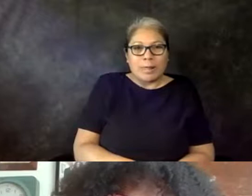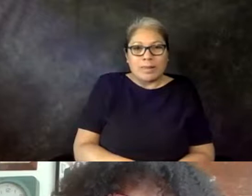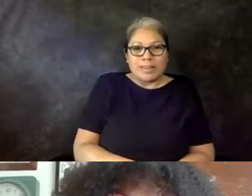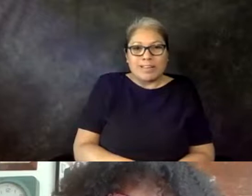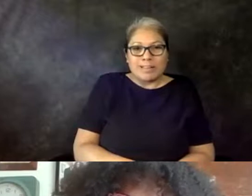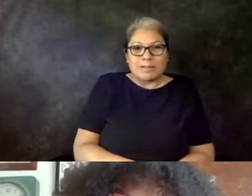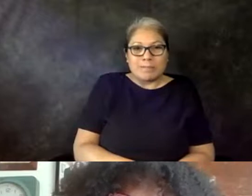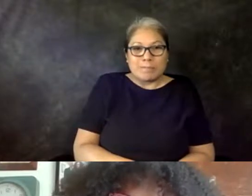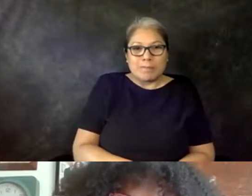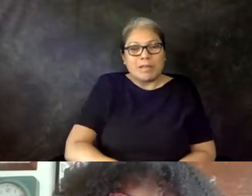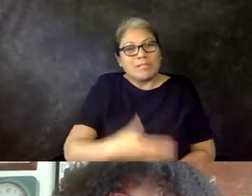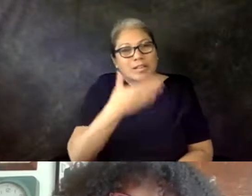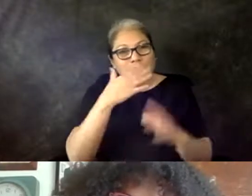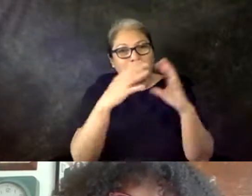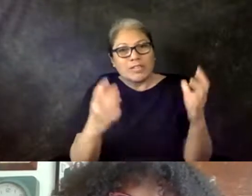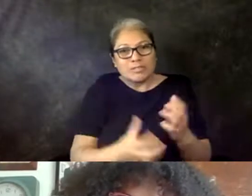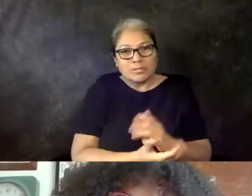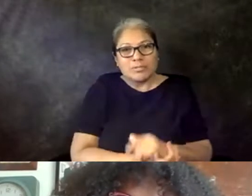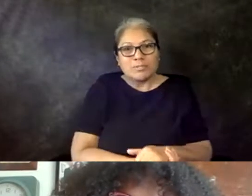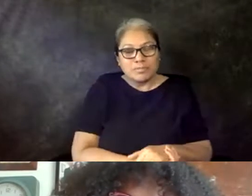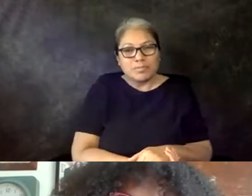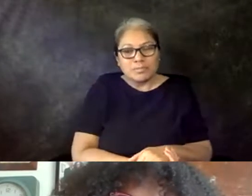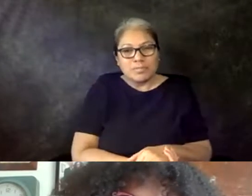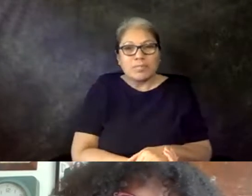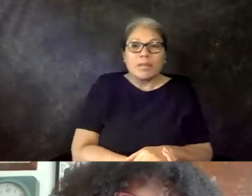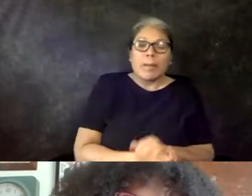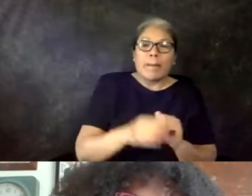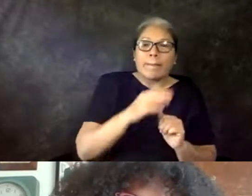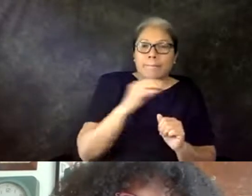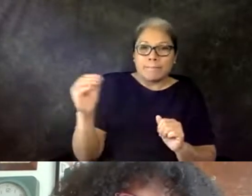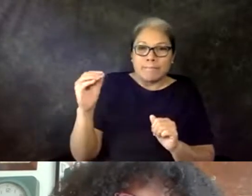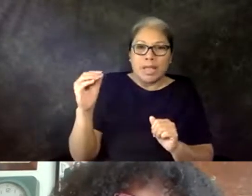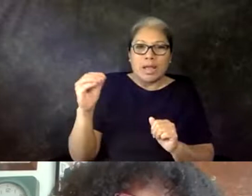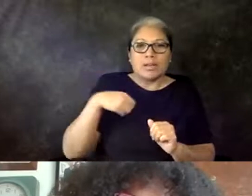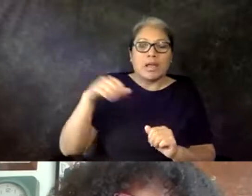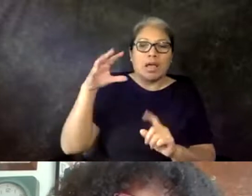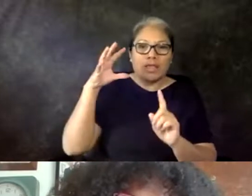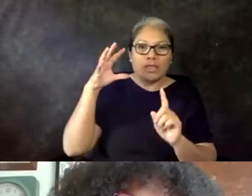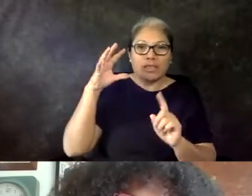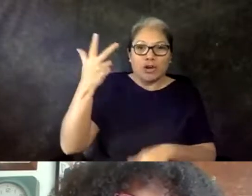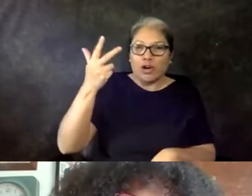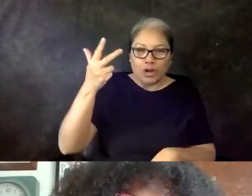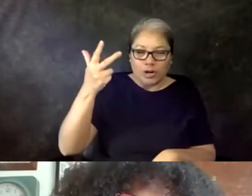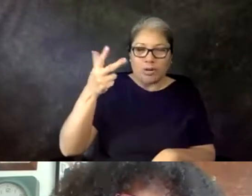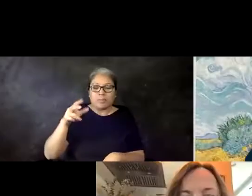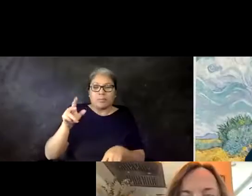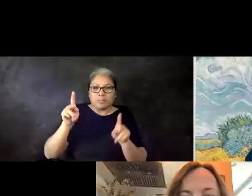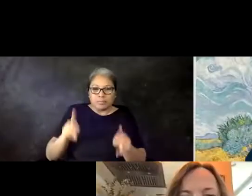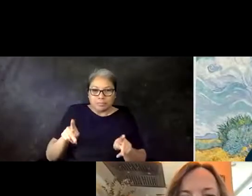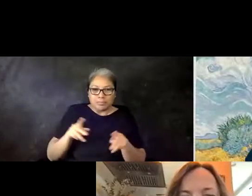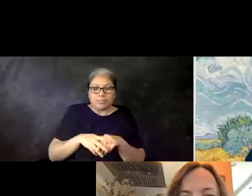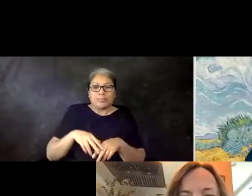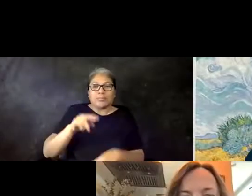Thank you so much. And our third panelist is Nikki Brown